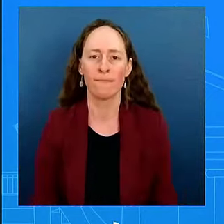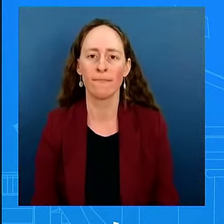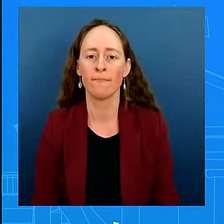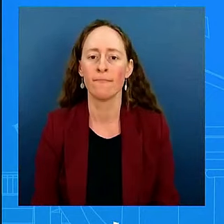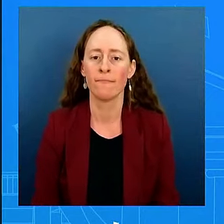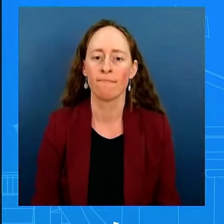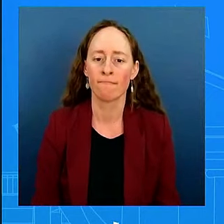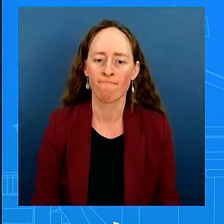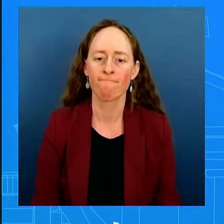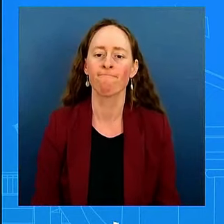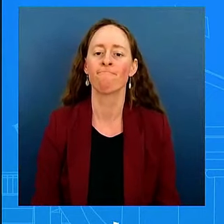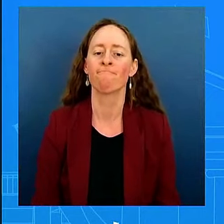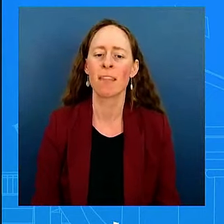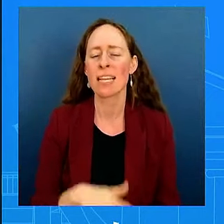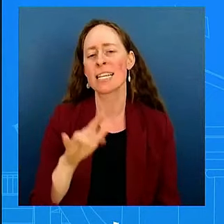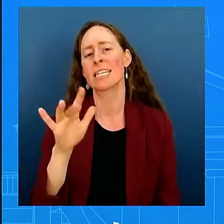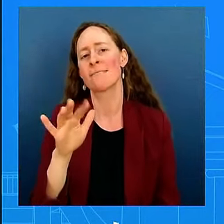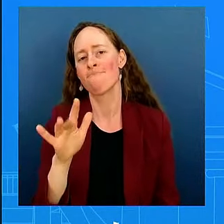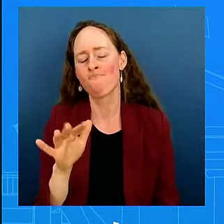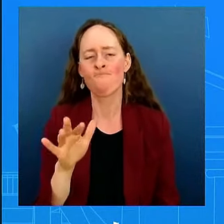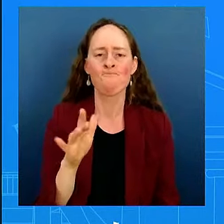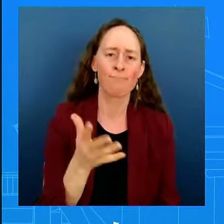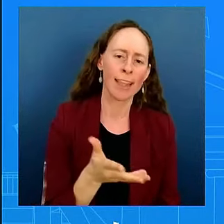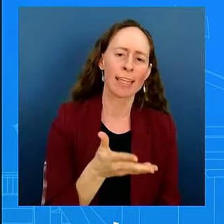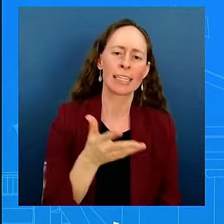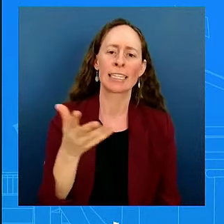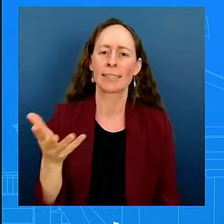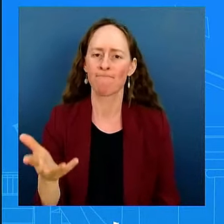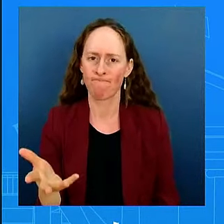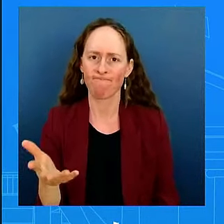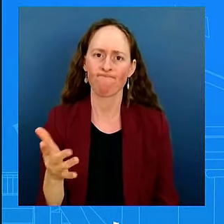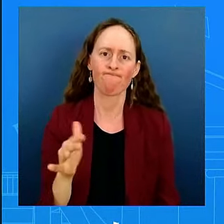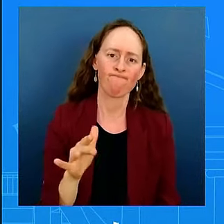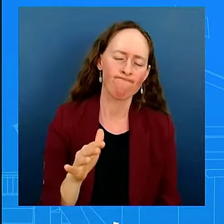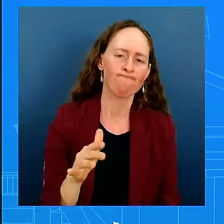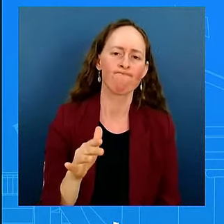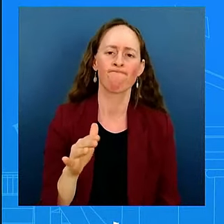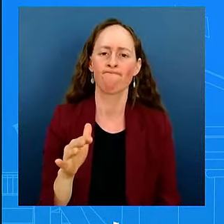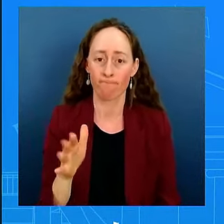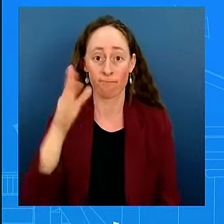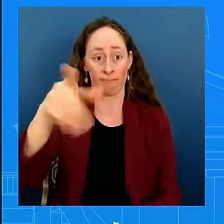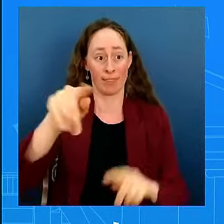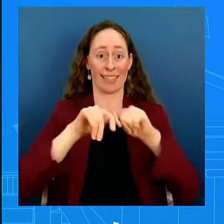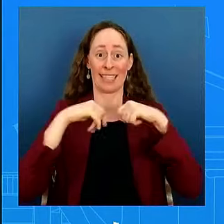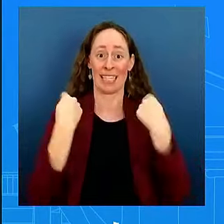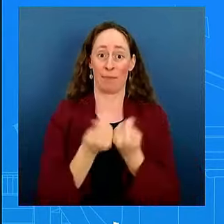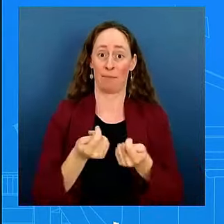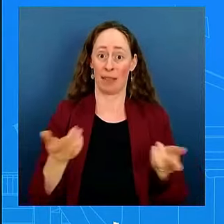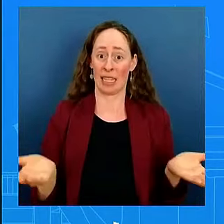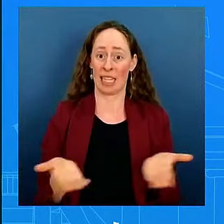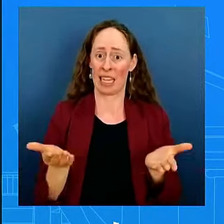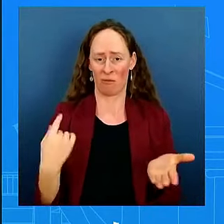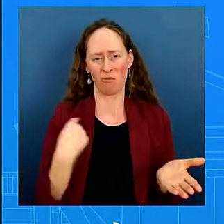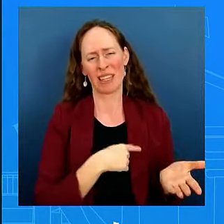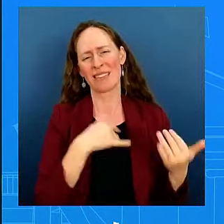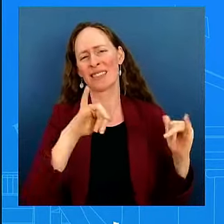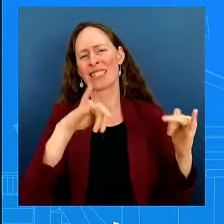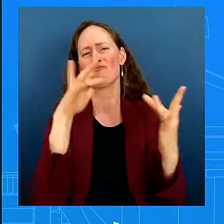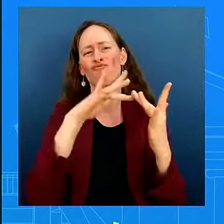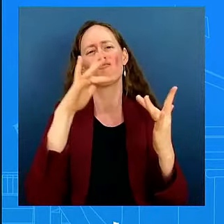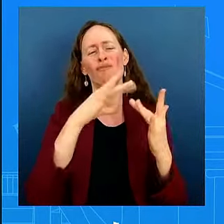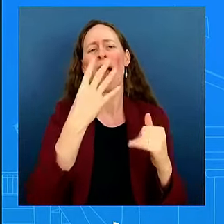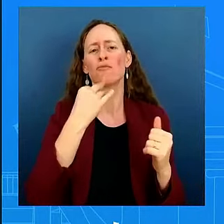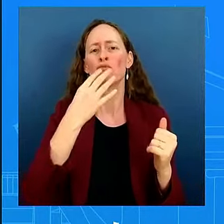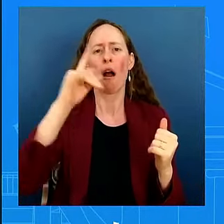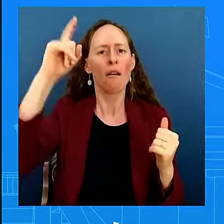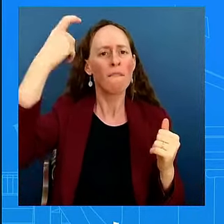our team here talks regularly to the Israeli government on all levels on a daily basis, on